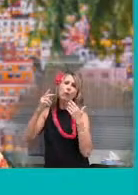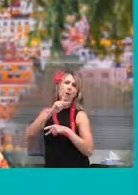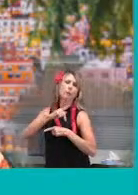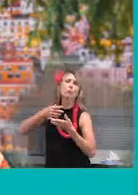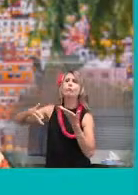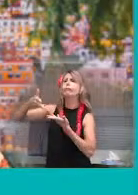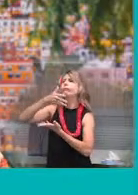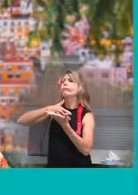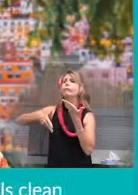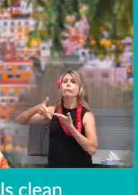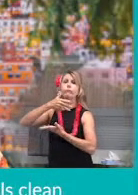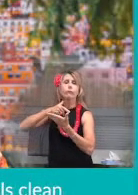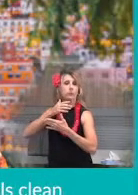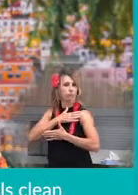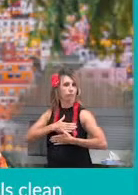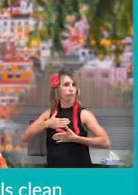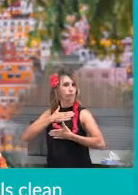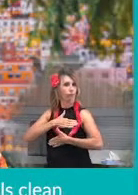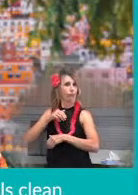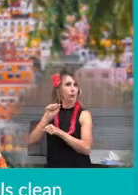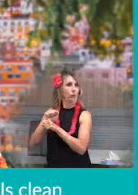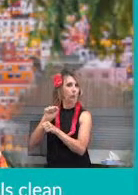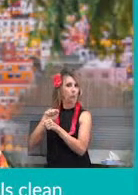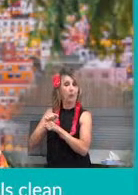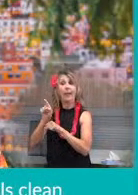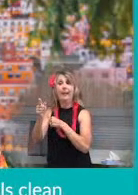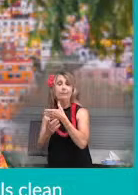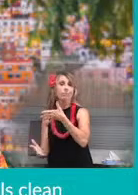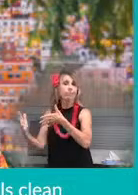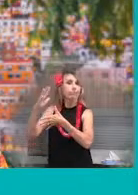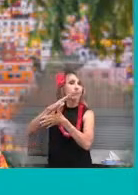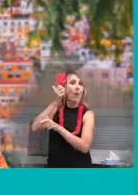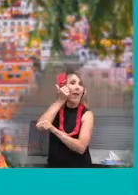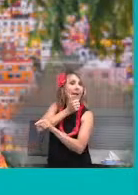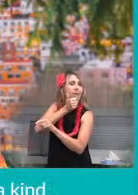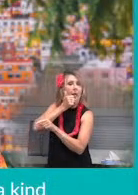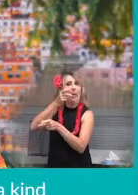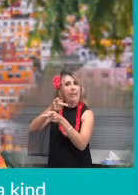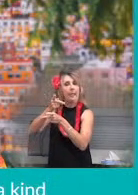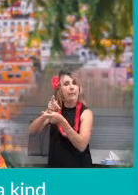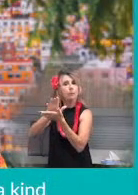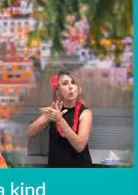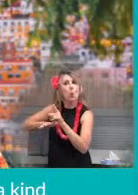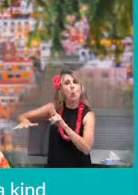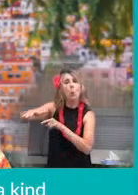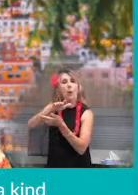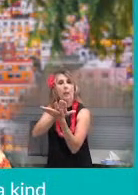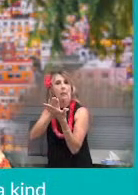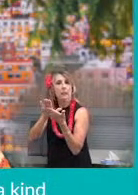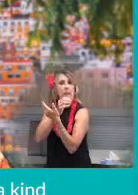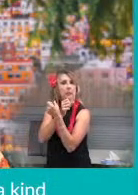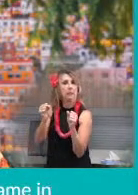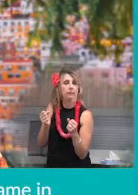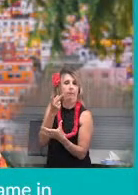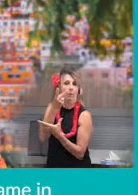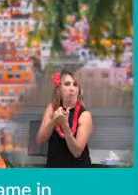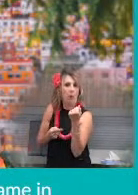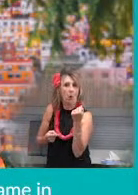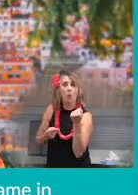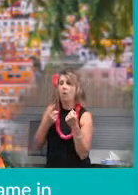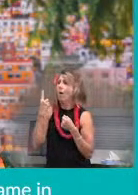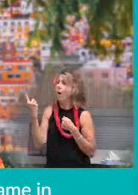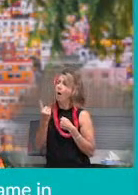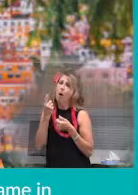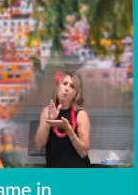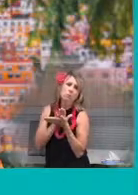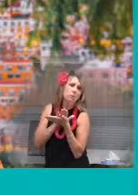Clair Catholic, and his focus every day was to make our schools clean and safe for everybody. He's always had a kind word for